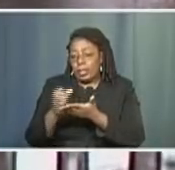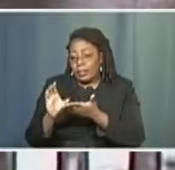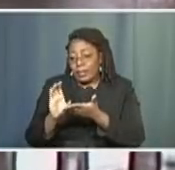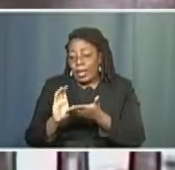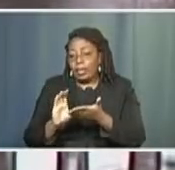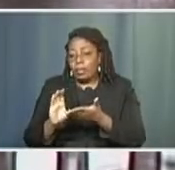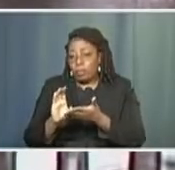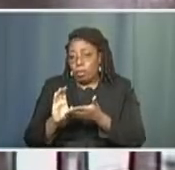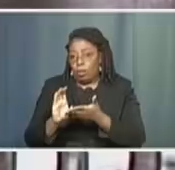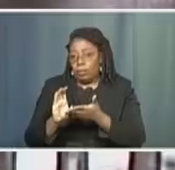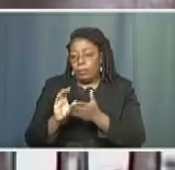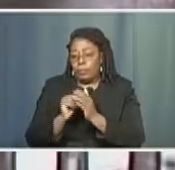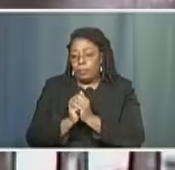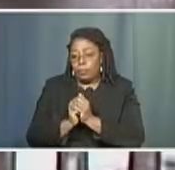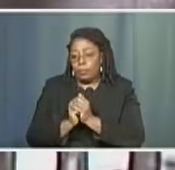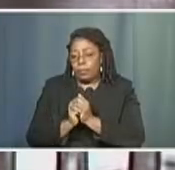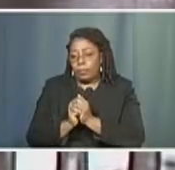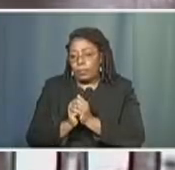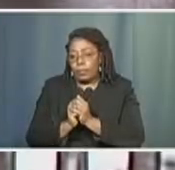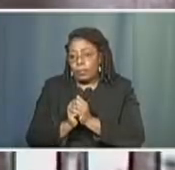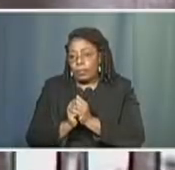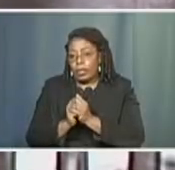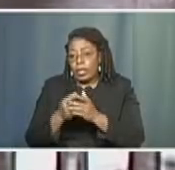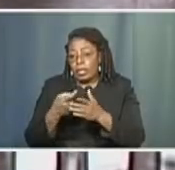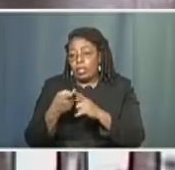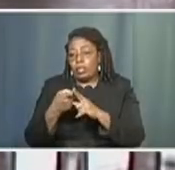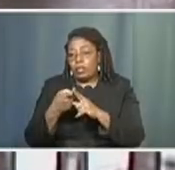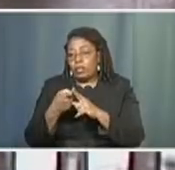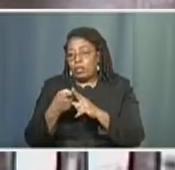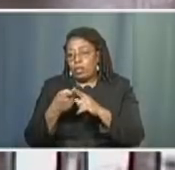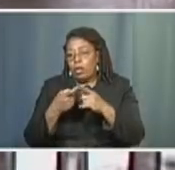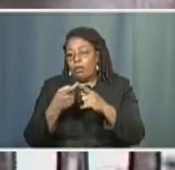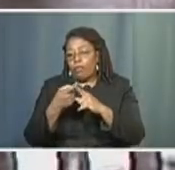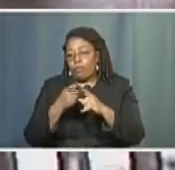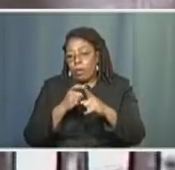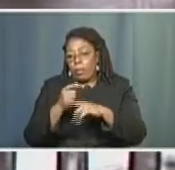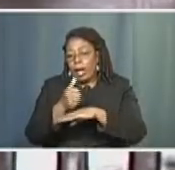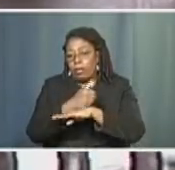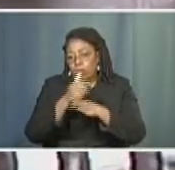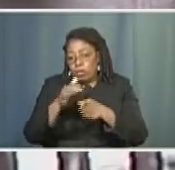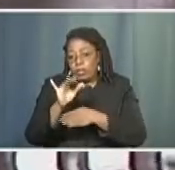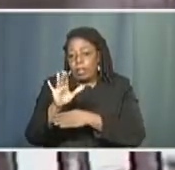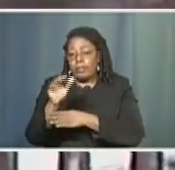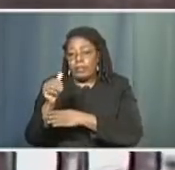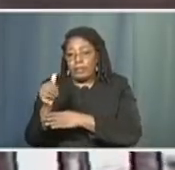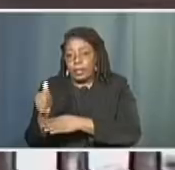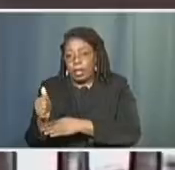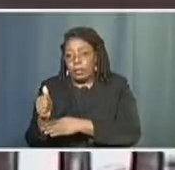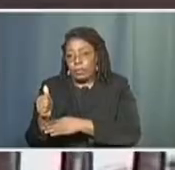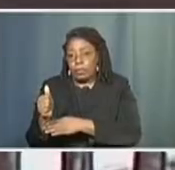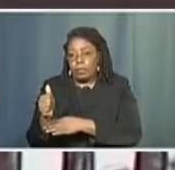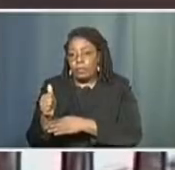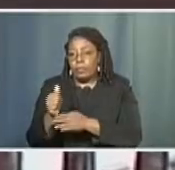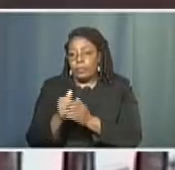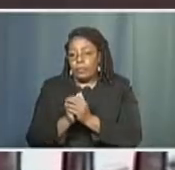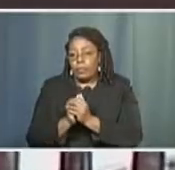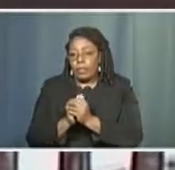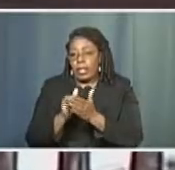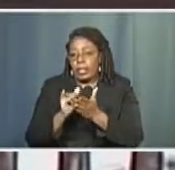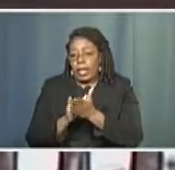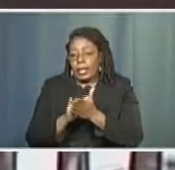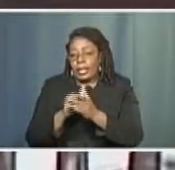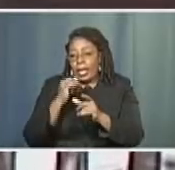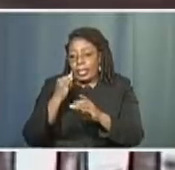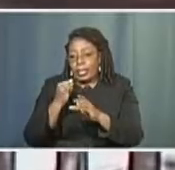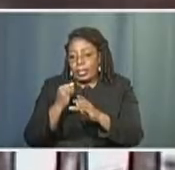These key pillars have been defined by Androsians themselves, which is a great indication and confirmation that